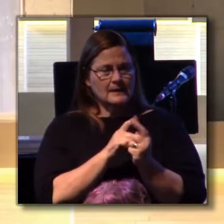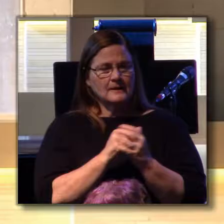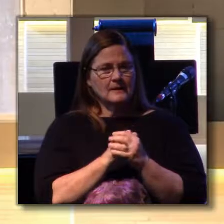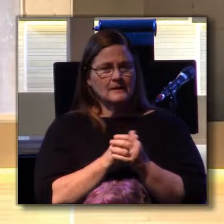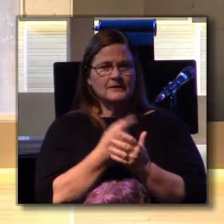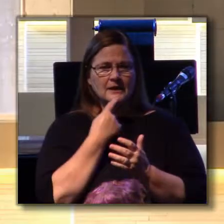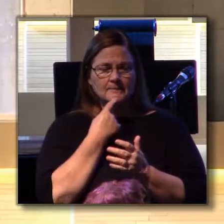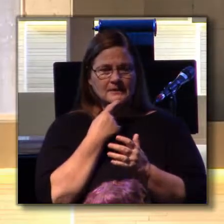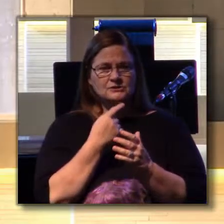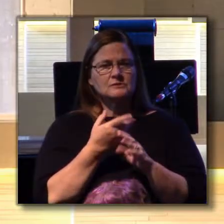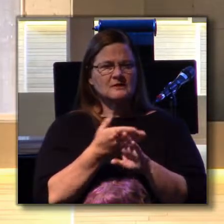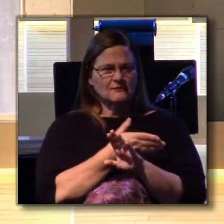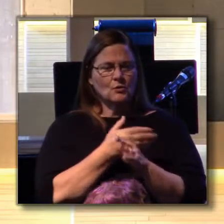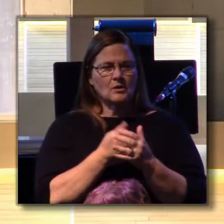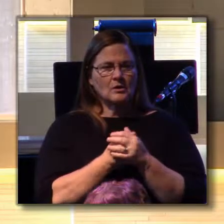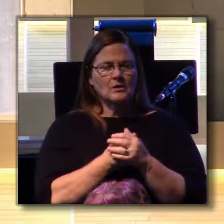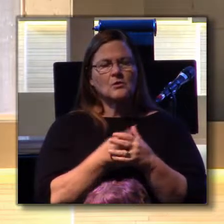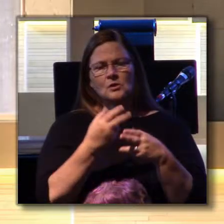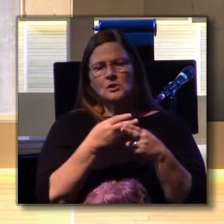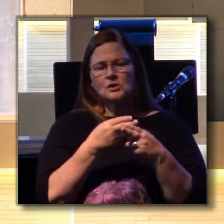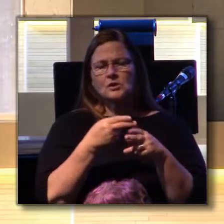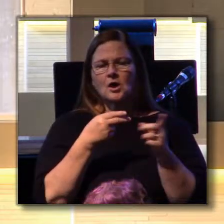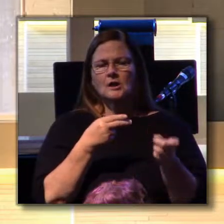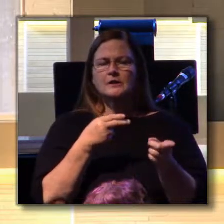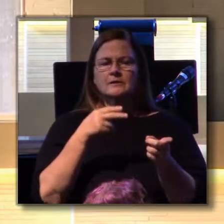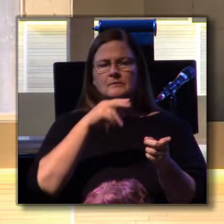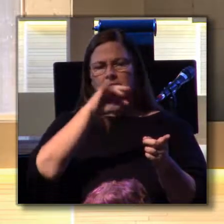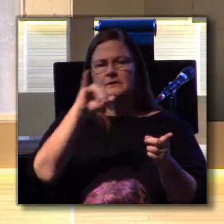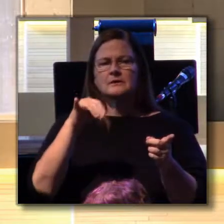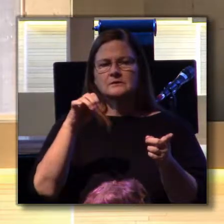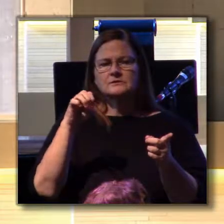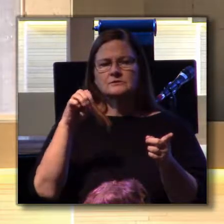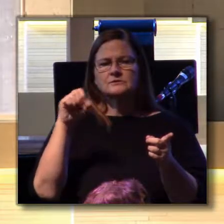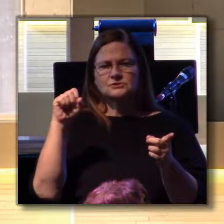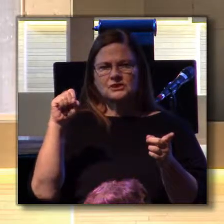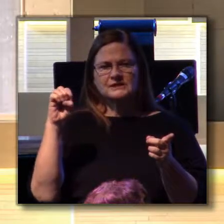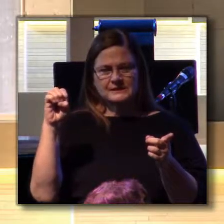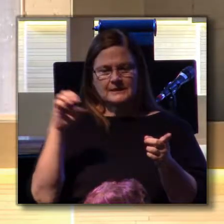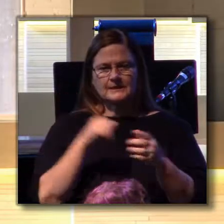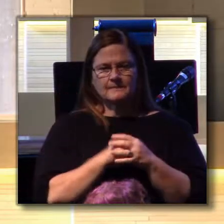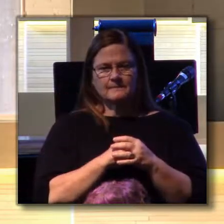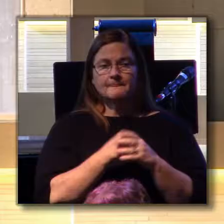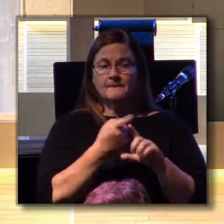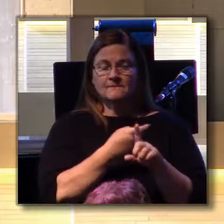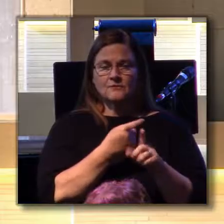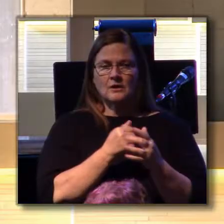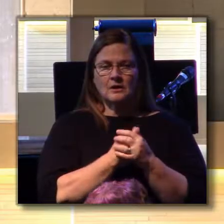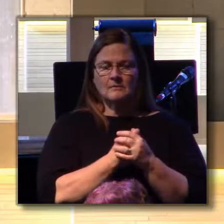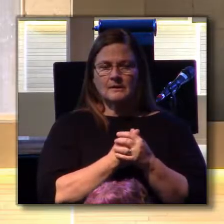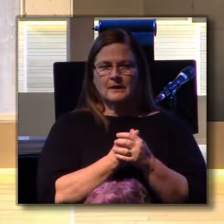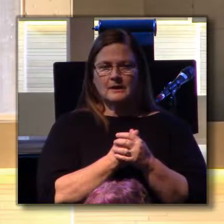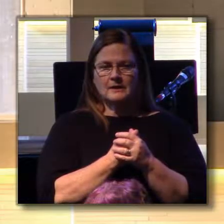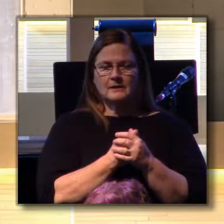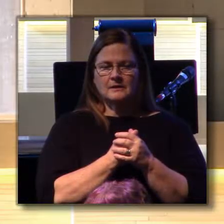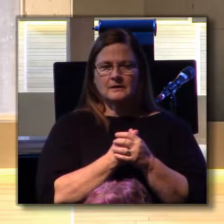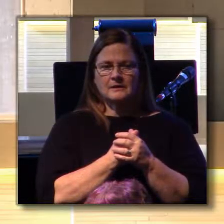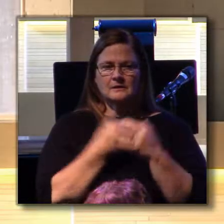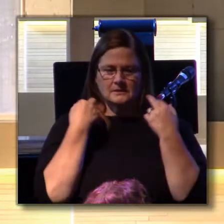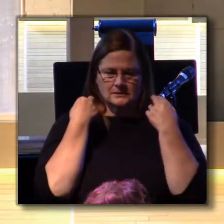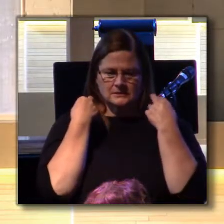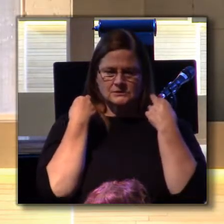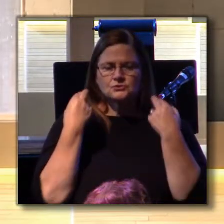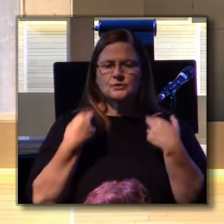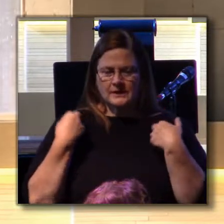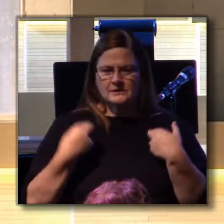pulpit. We'll call him Jesse, who is from a very strict Hasidic sect, of